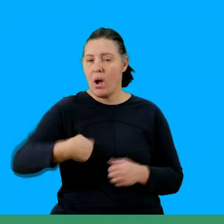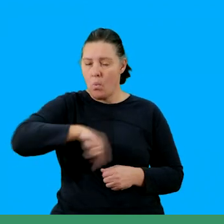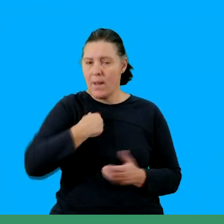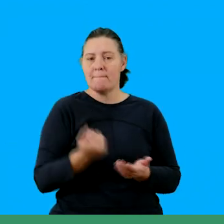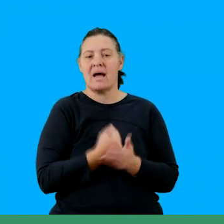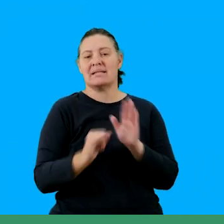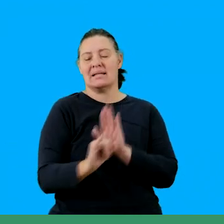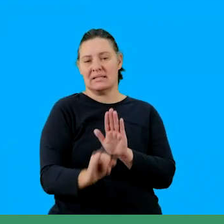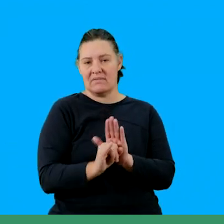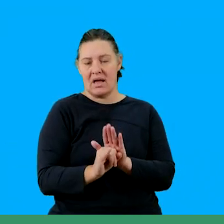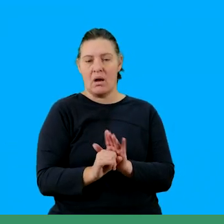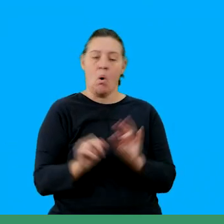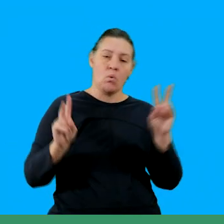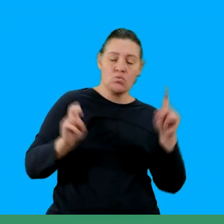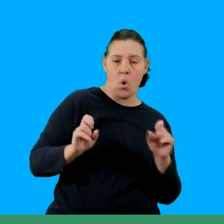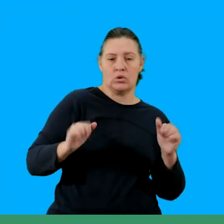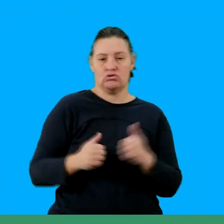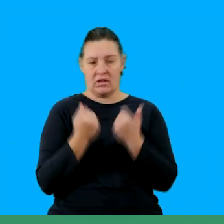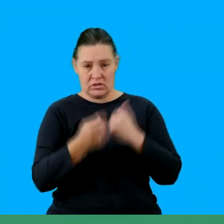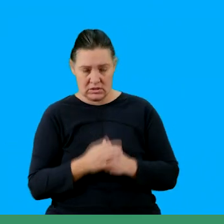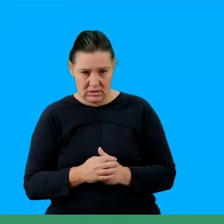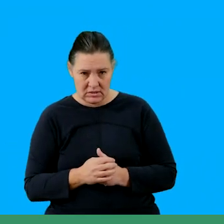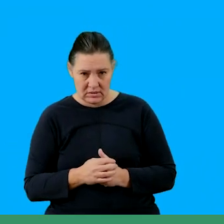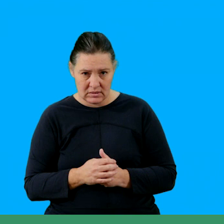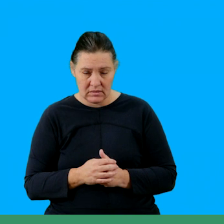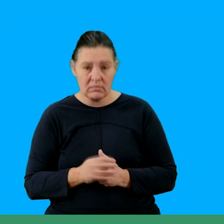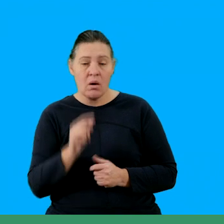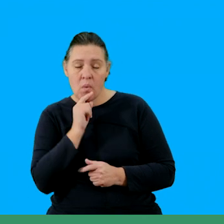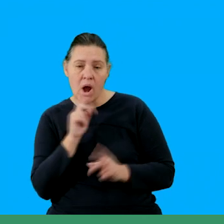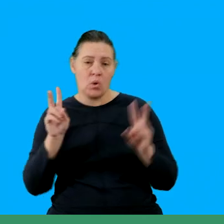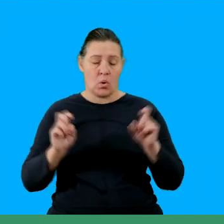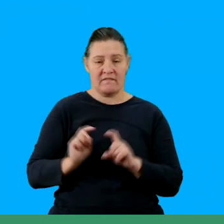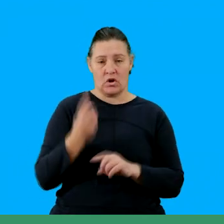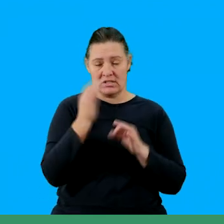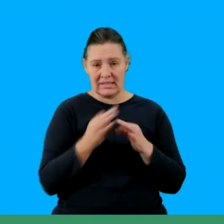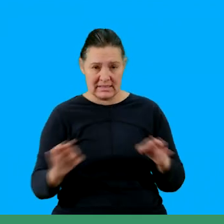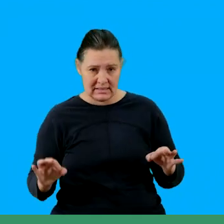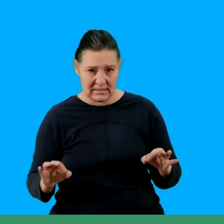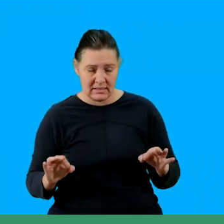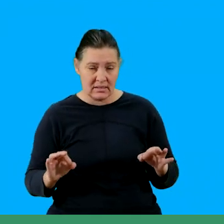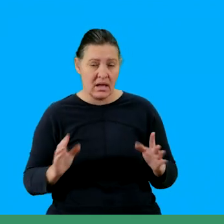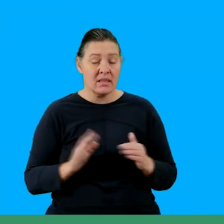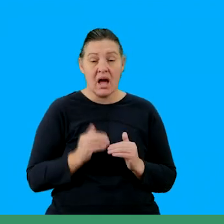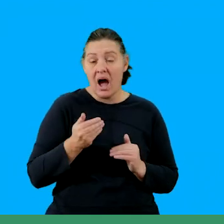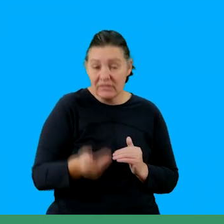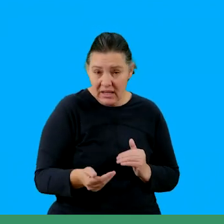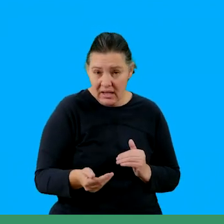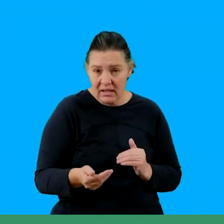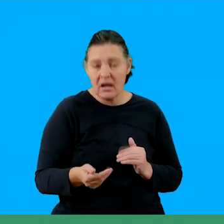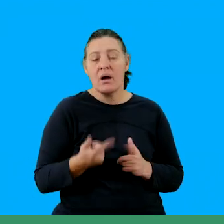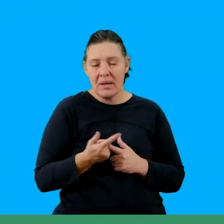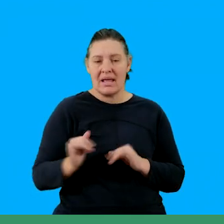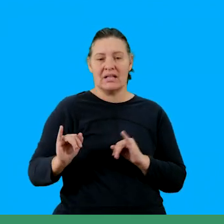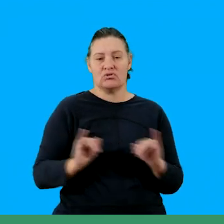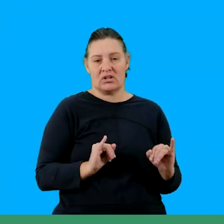to identify or quote challenges. So we quoted the first sentence there just after